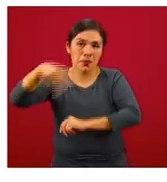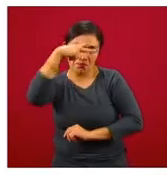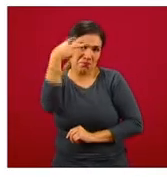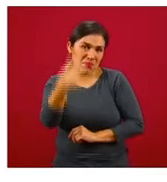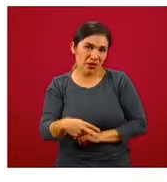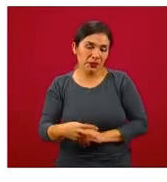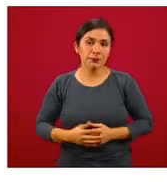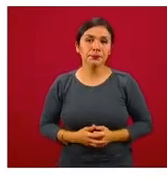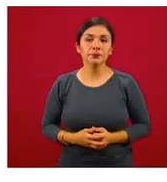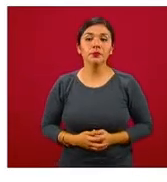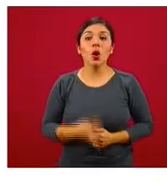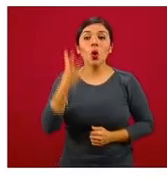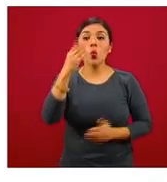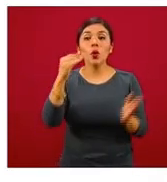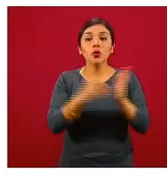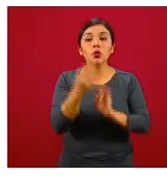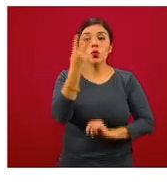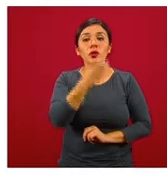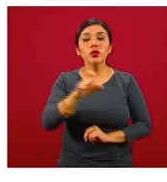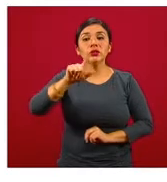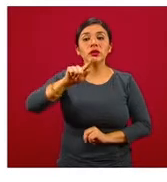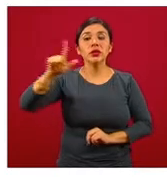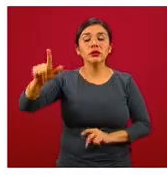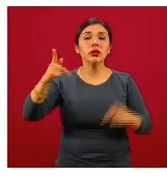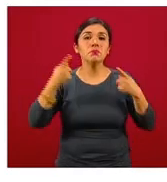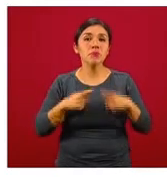transmission active in Mexico. We've had